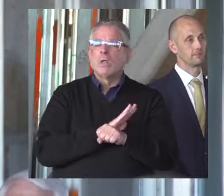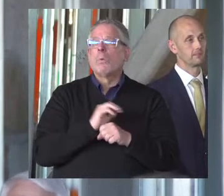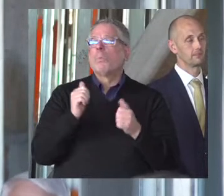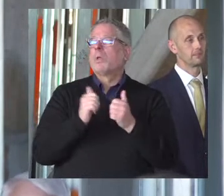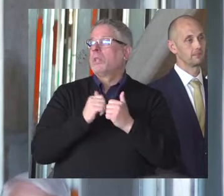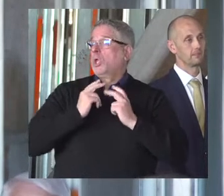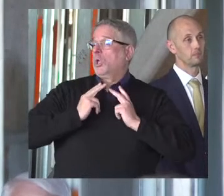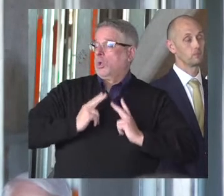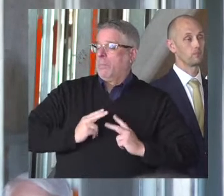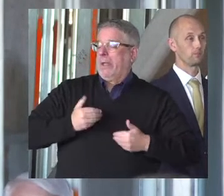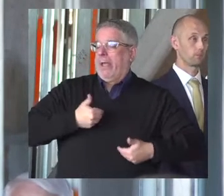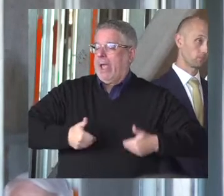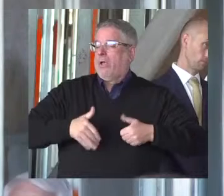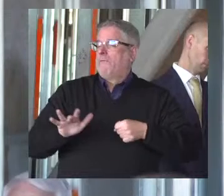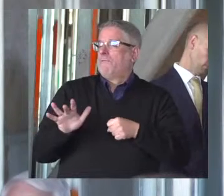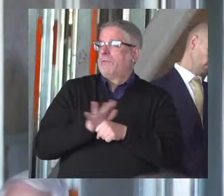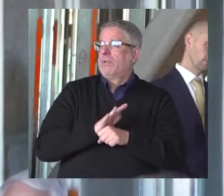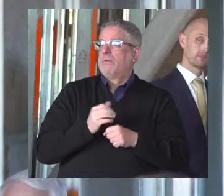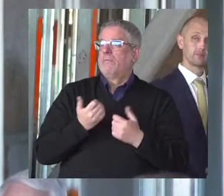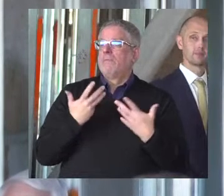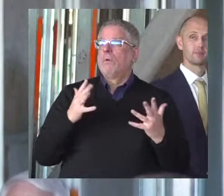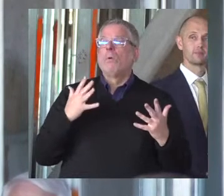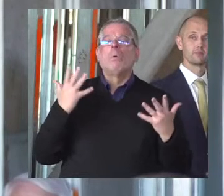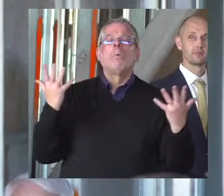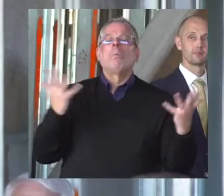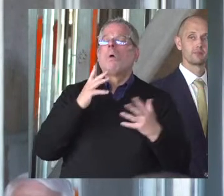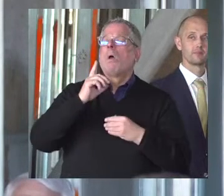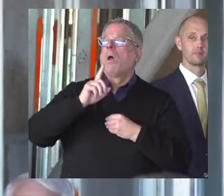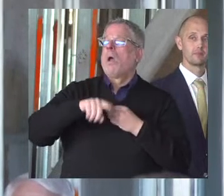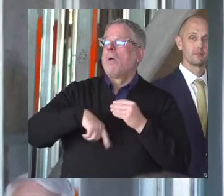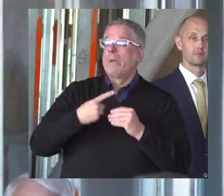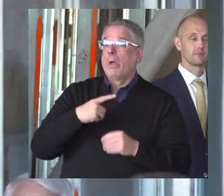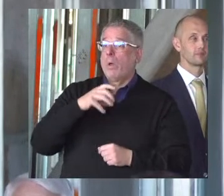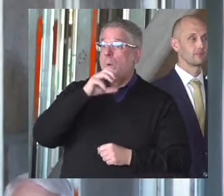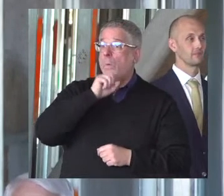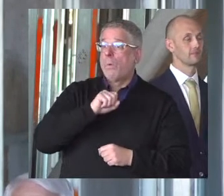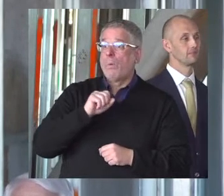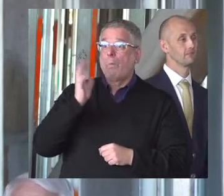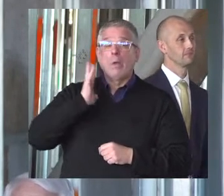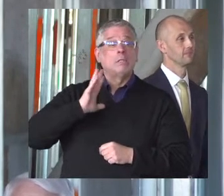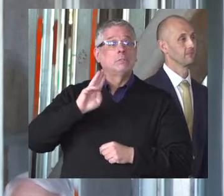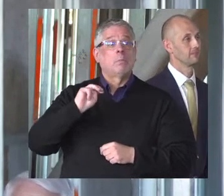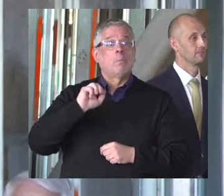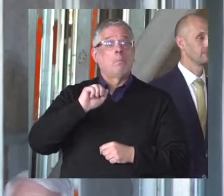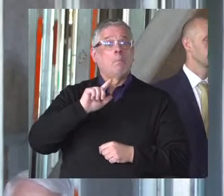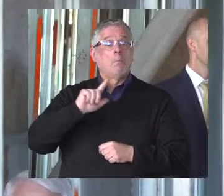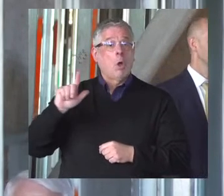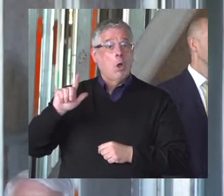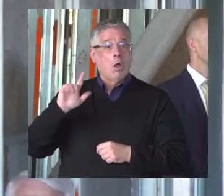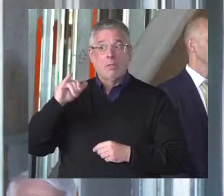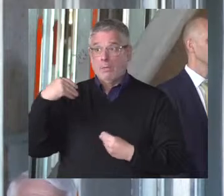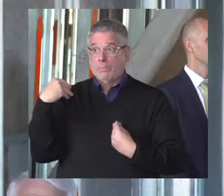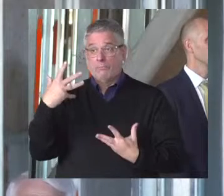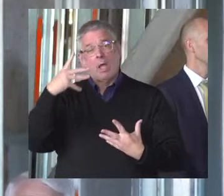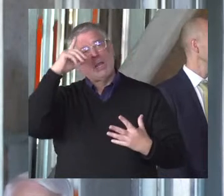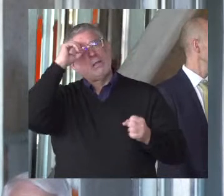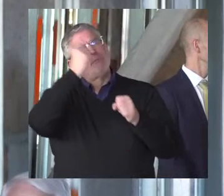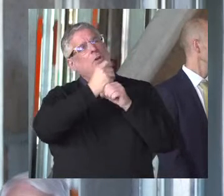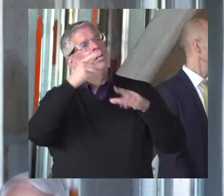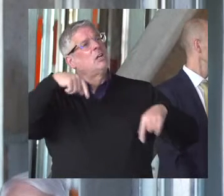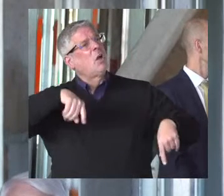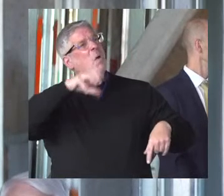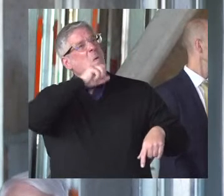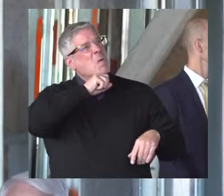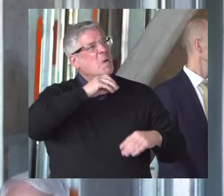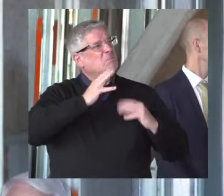capital, not just the physical capital done. Is it about an old, once booming mall that provided the vision for an academic